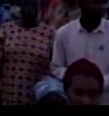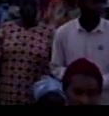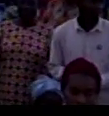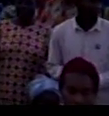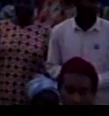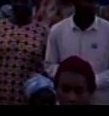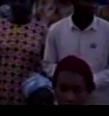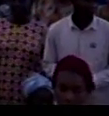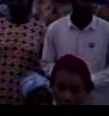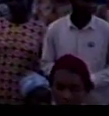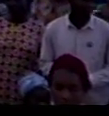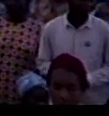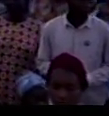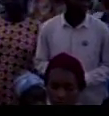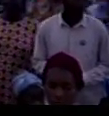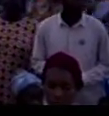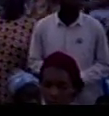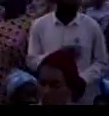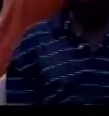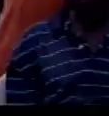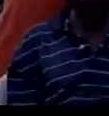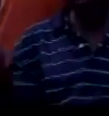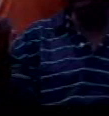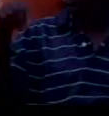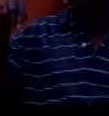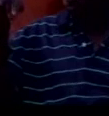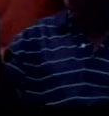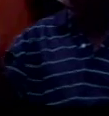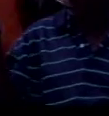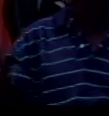tell your neighbor you will testify